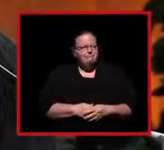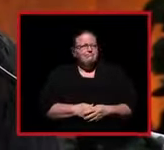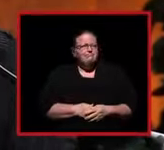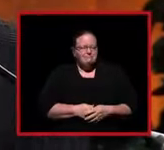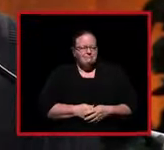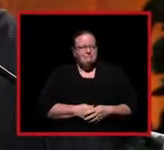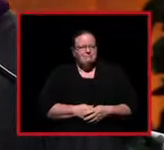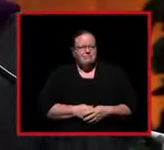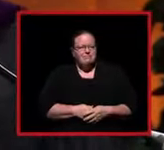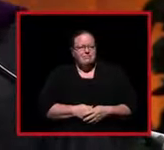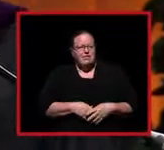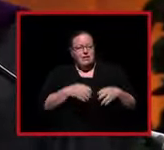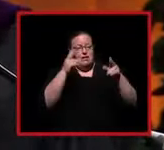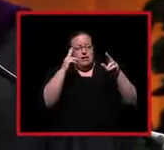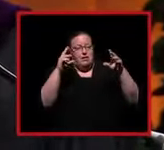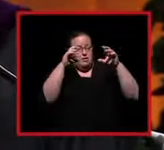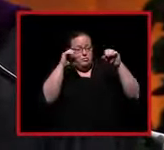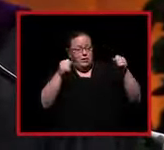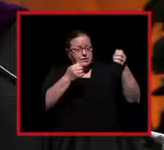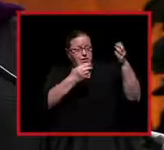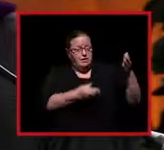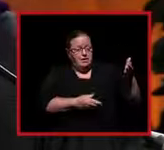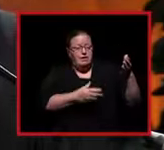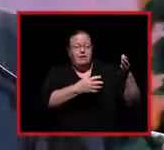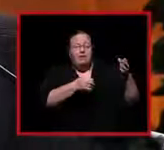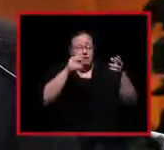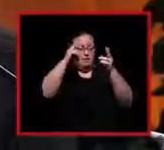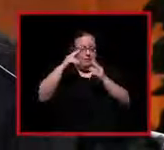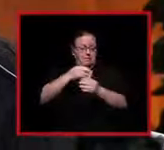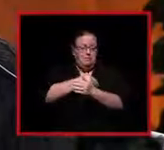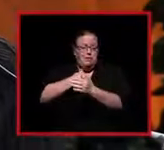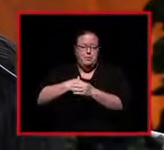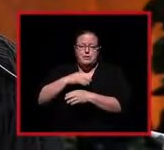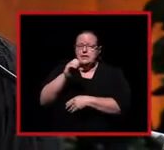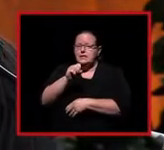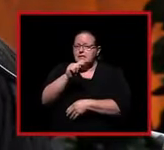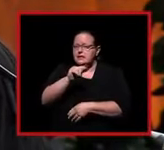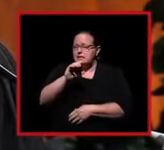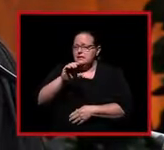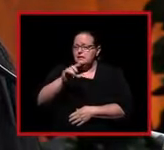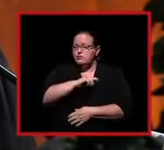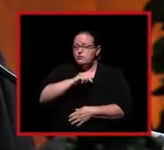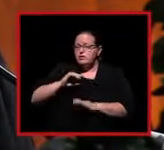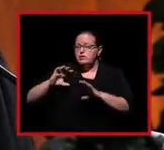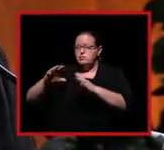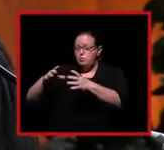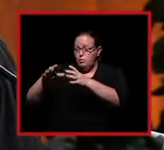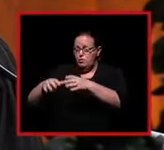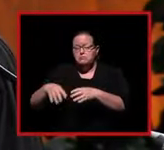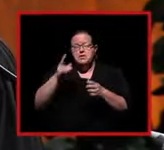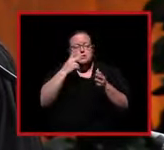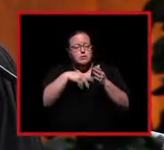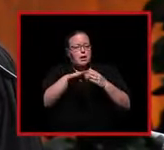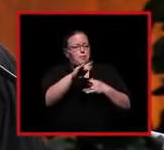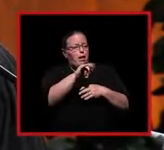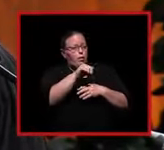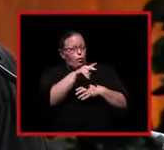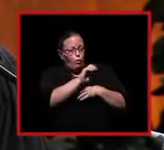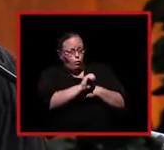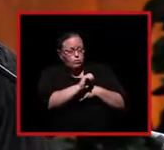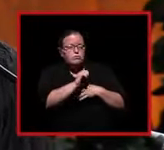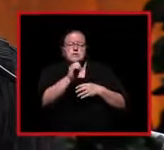the President, to members of the STCC trustees, Secretary Malone, distinguished